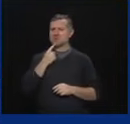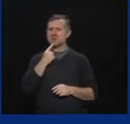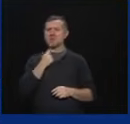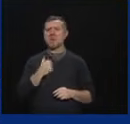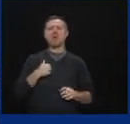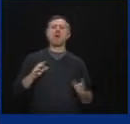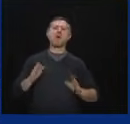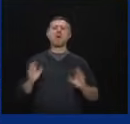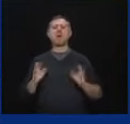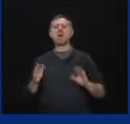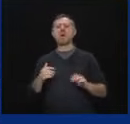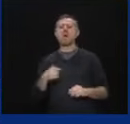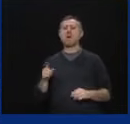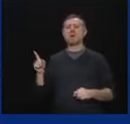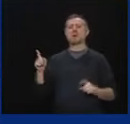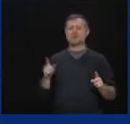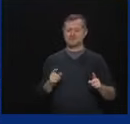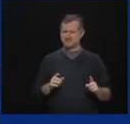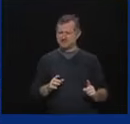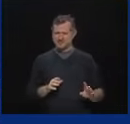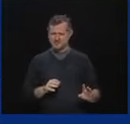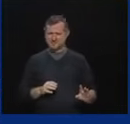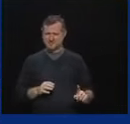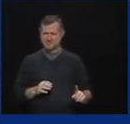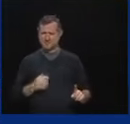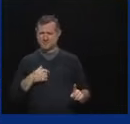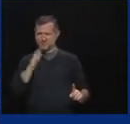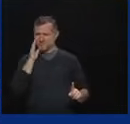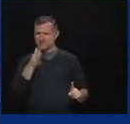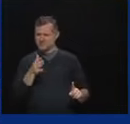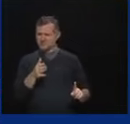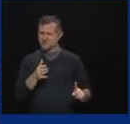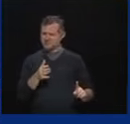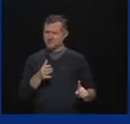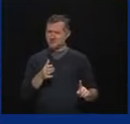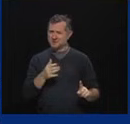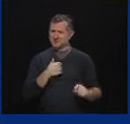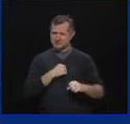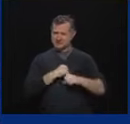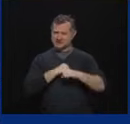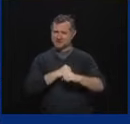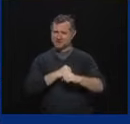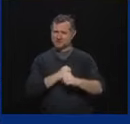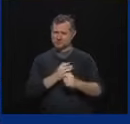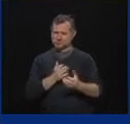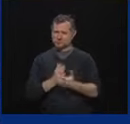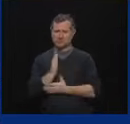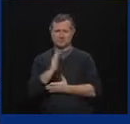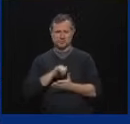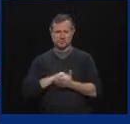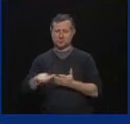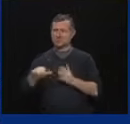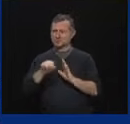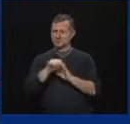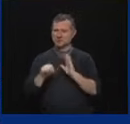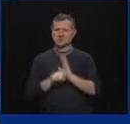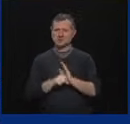We are going to make sure that we defend the right of State of New York to ensure that anyone in a healthcare facility